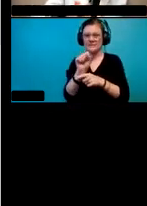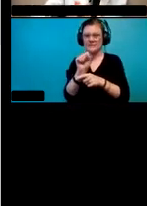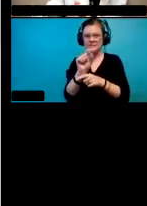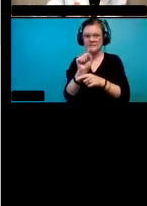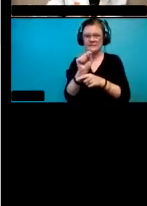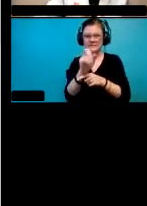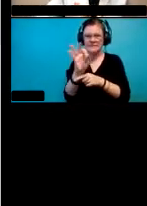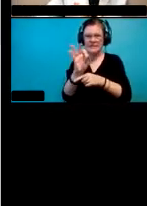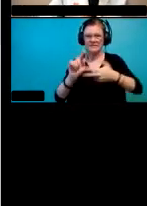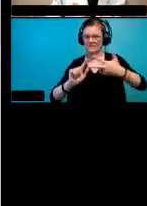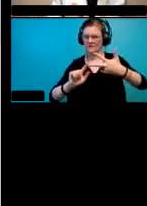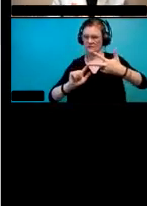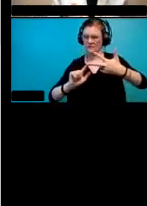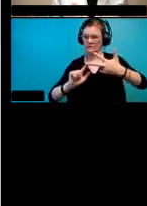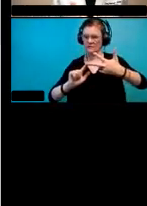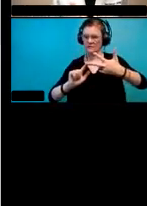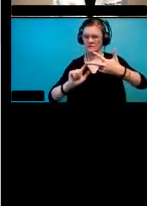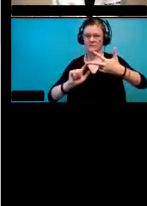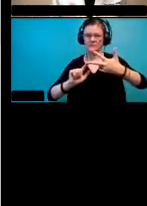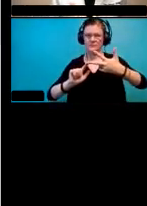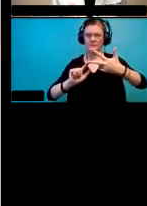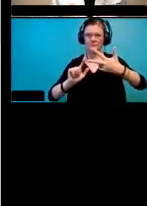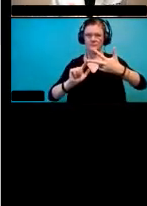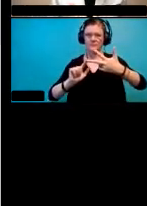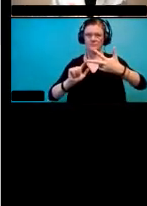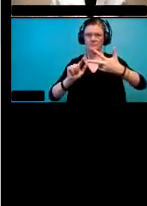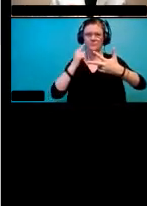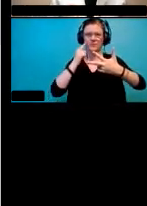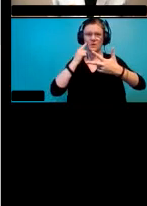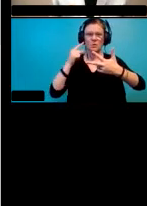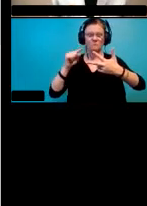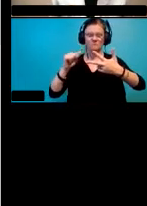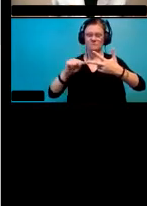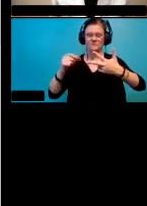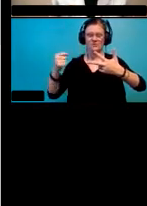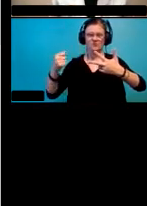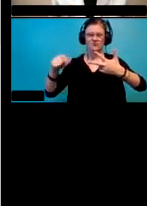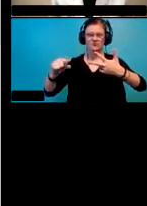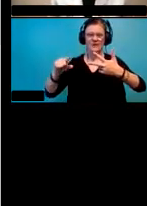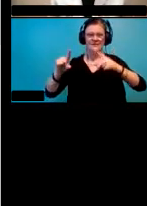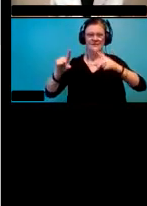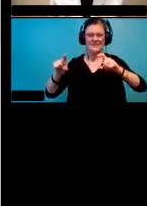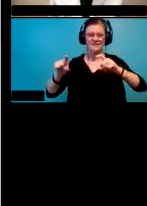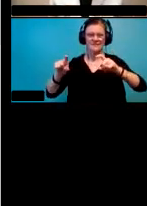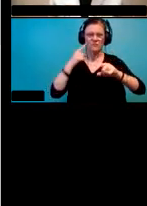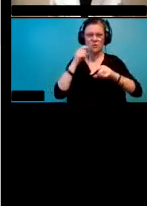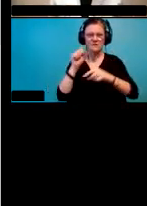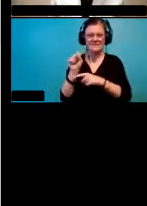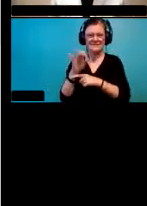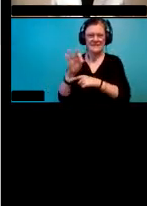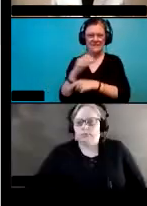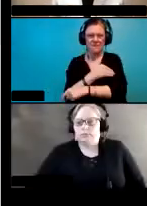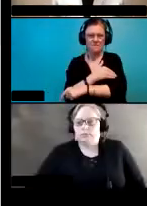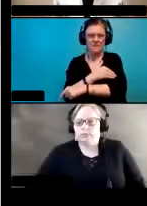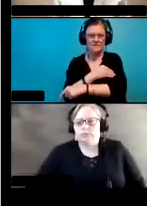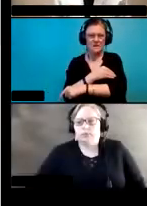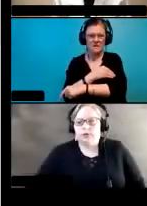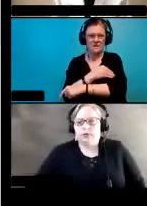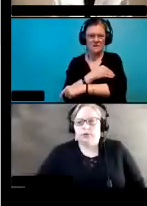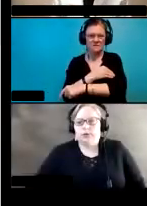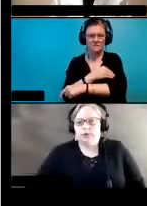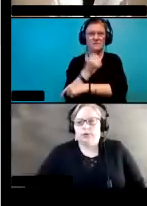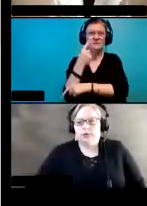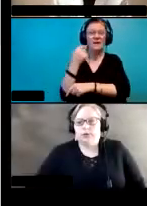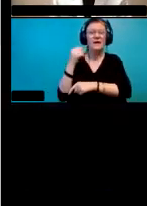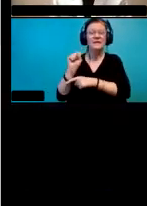rigidity or kind of feedback in those muscles. And I always say to my patients that the stiffness isn't in the